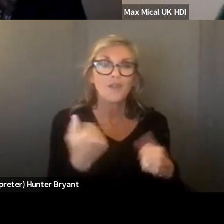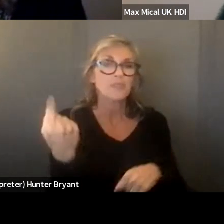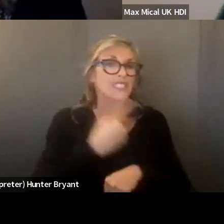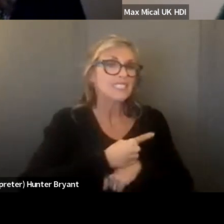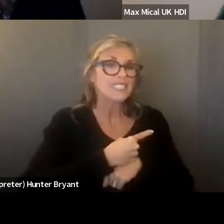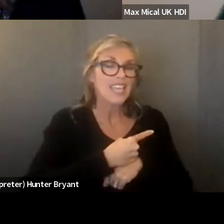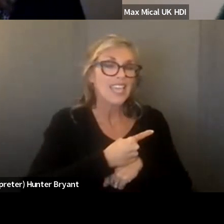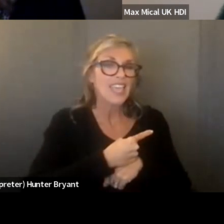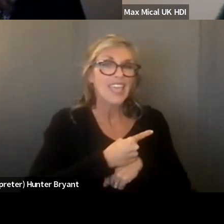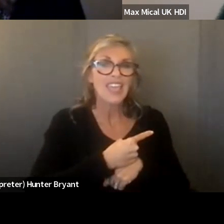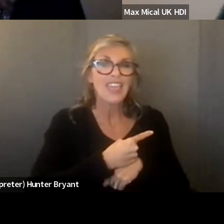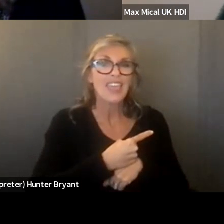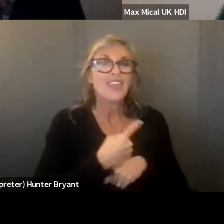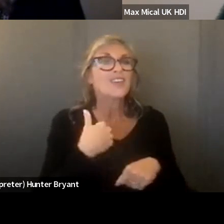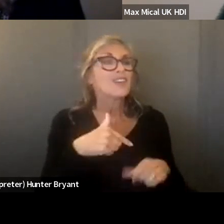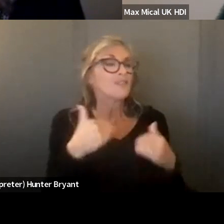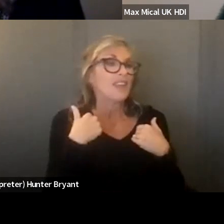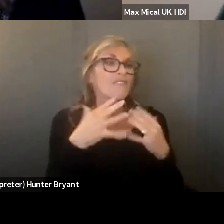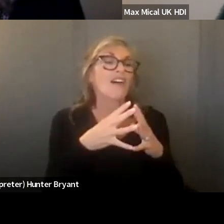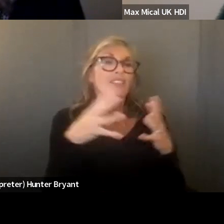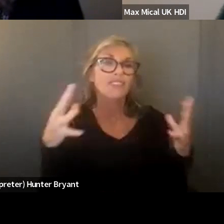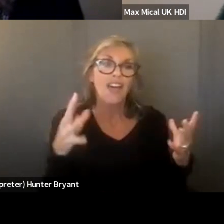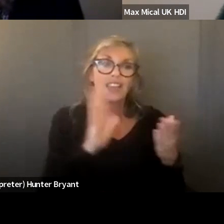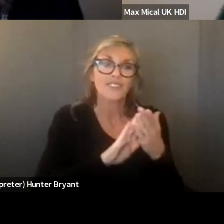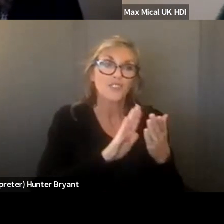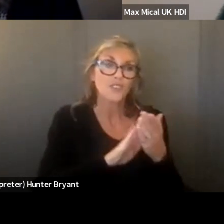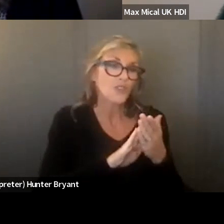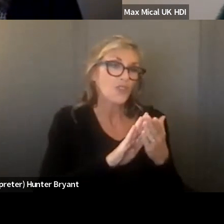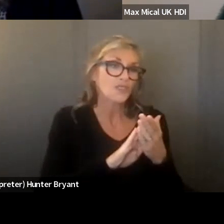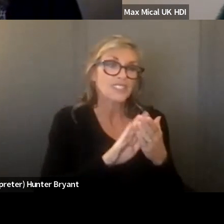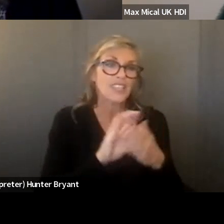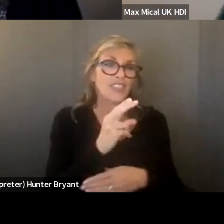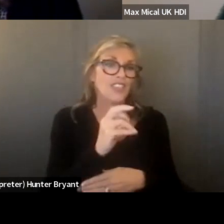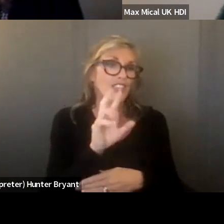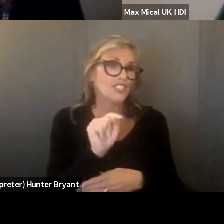We had a lot of kudos in the chat for you guys, and I'm sure that there will be more coming.